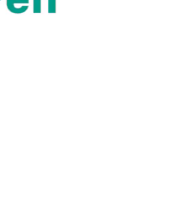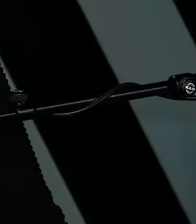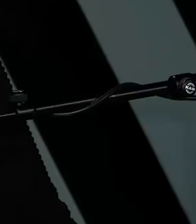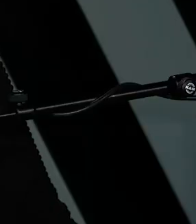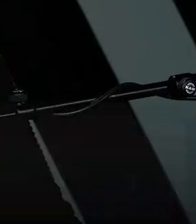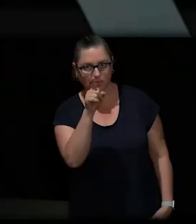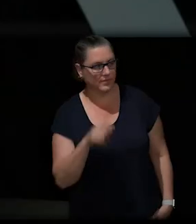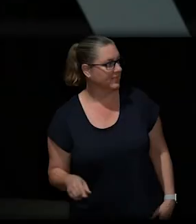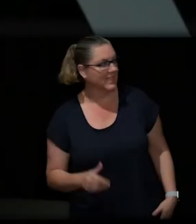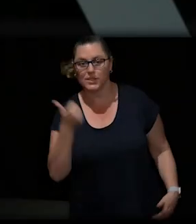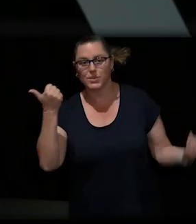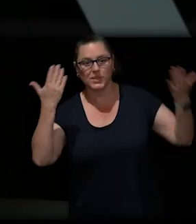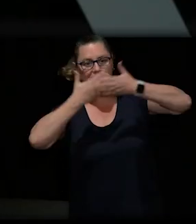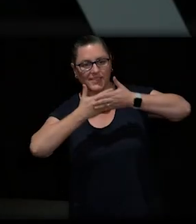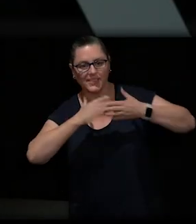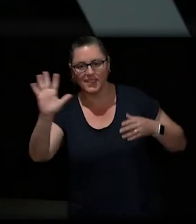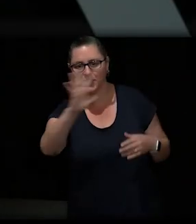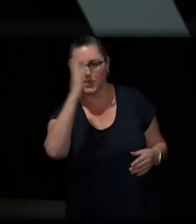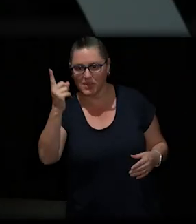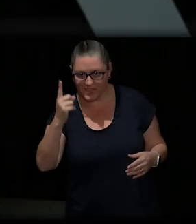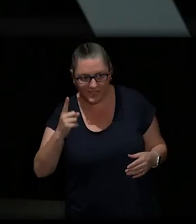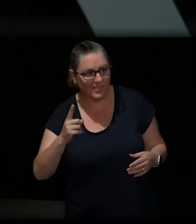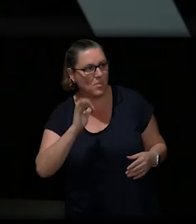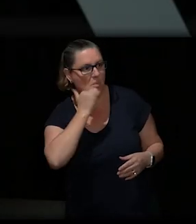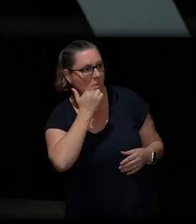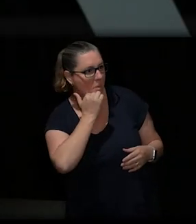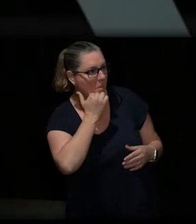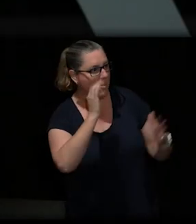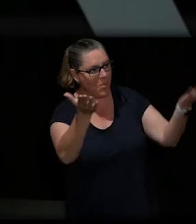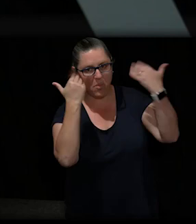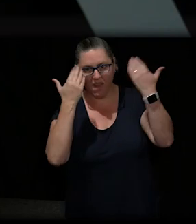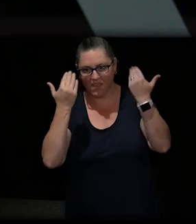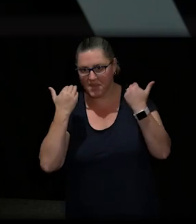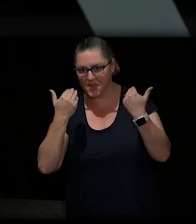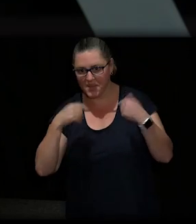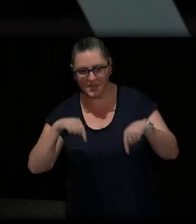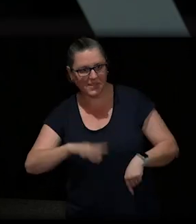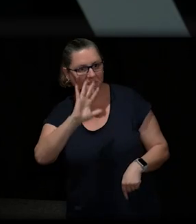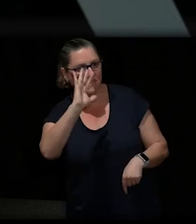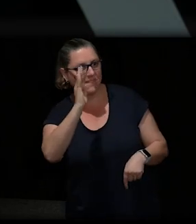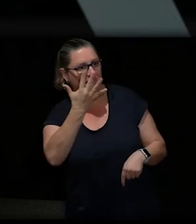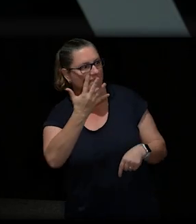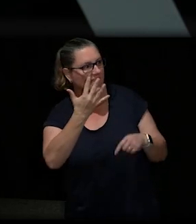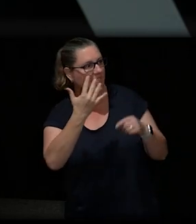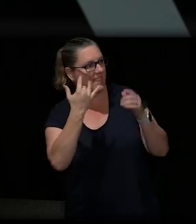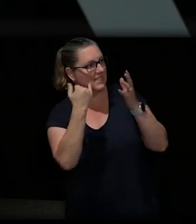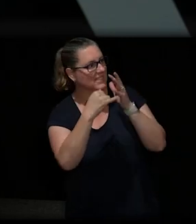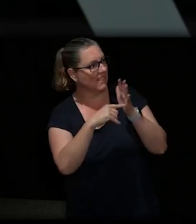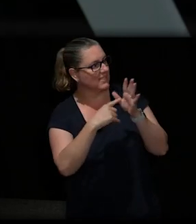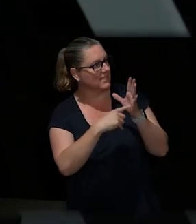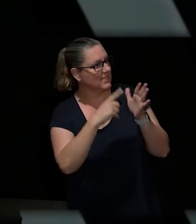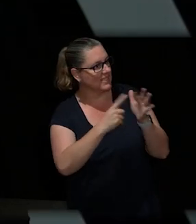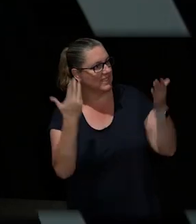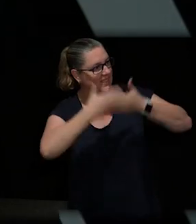Good evening, everybody, and a really warm welcome to the Fifth Estate this evening. My name's Sally